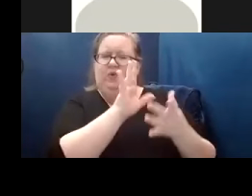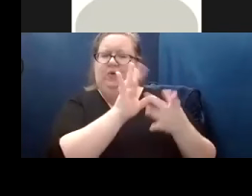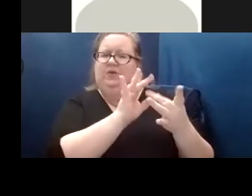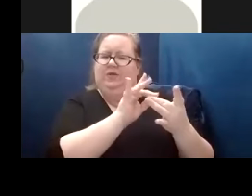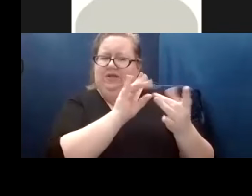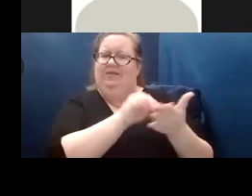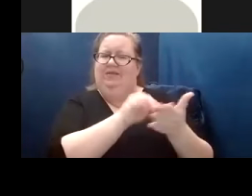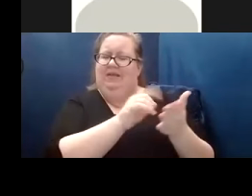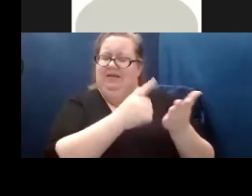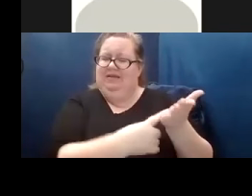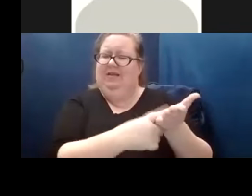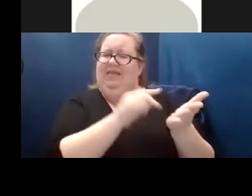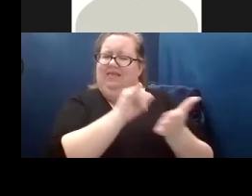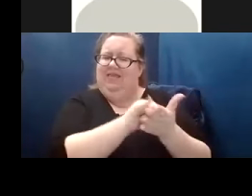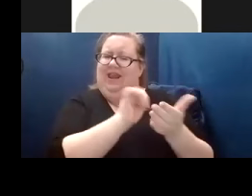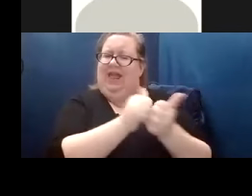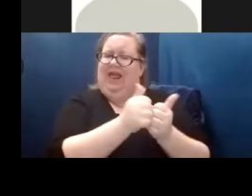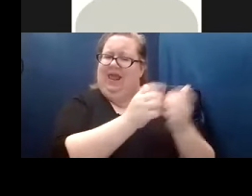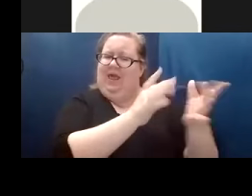manifests across the three.